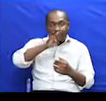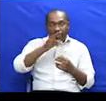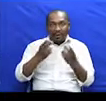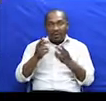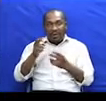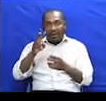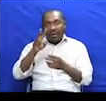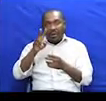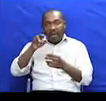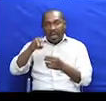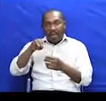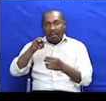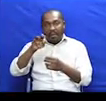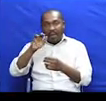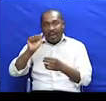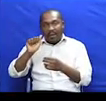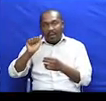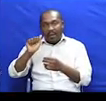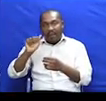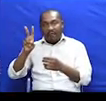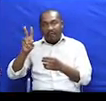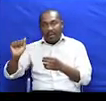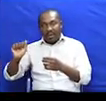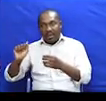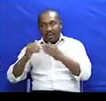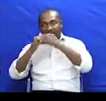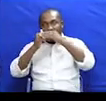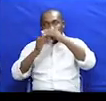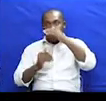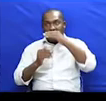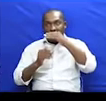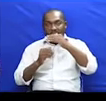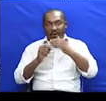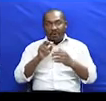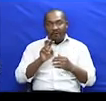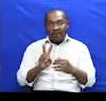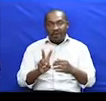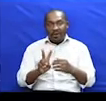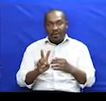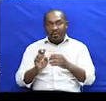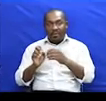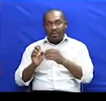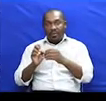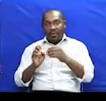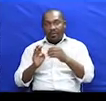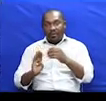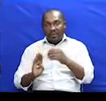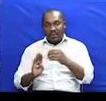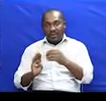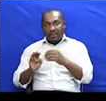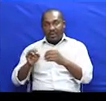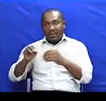times number of moles of base, divide by volume of base, number of moles of